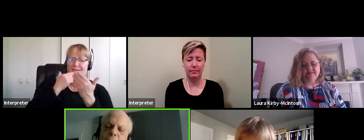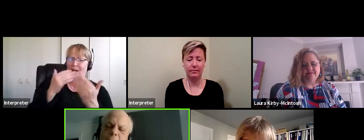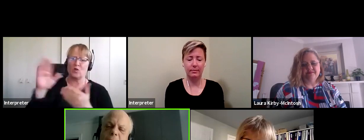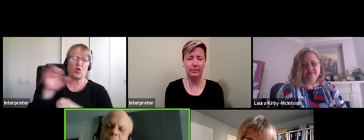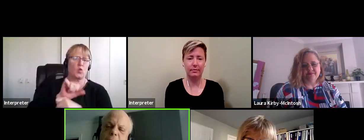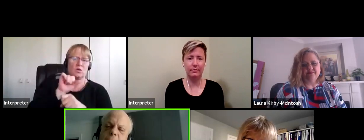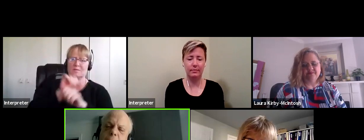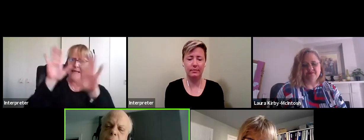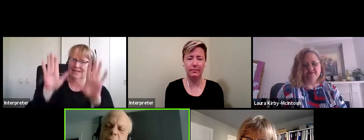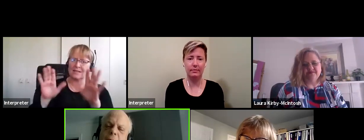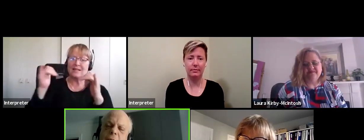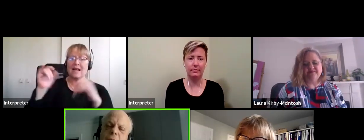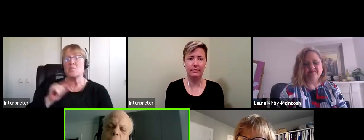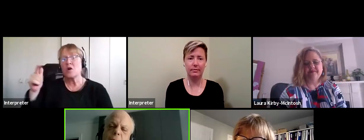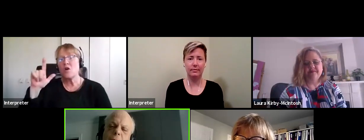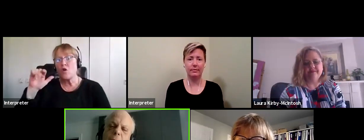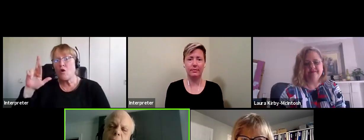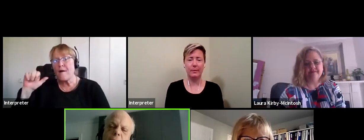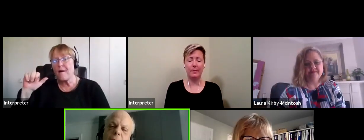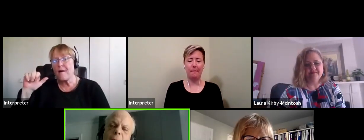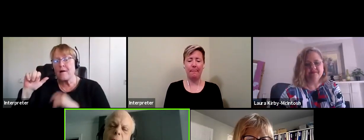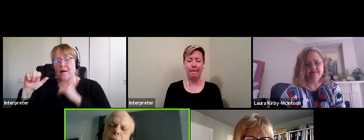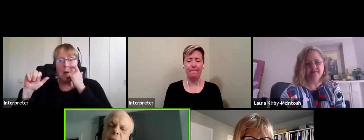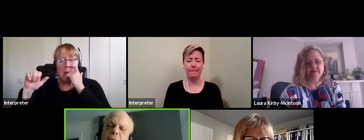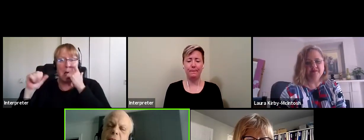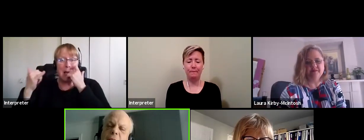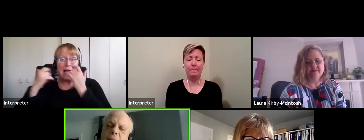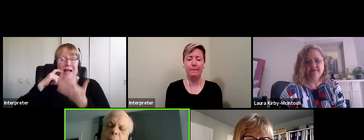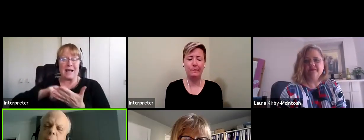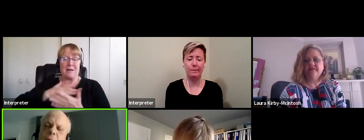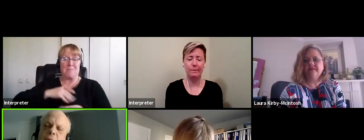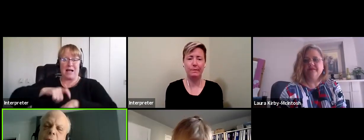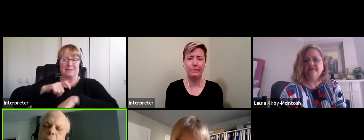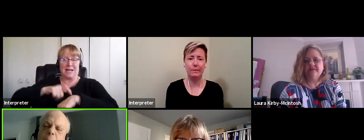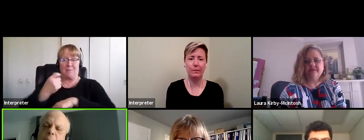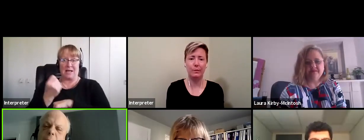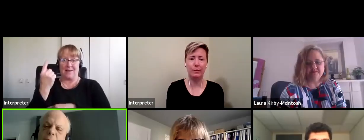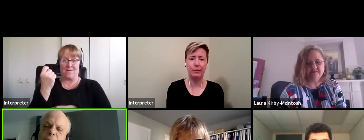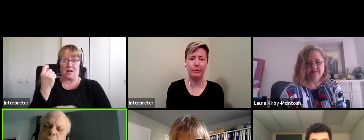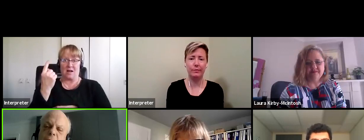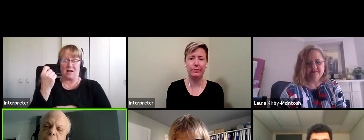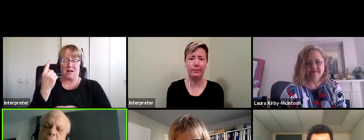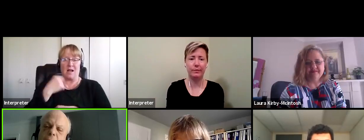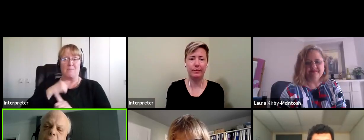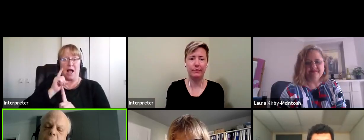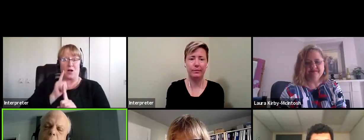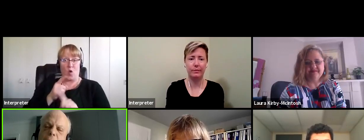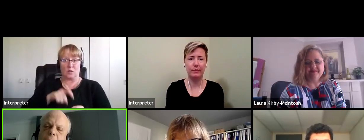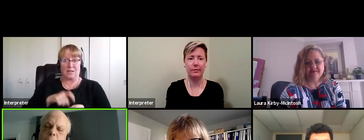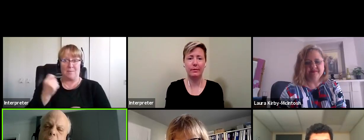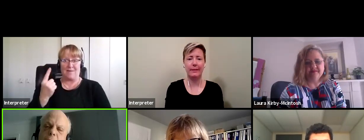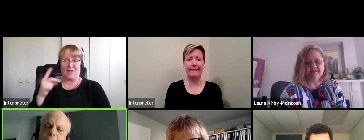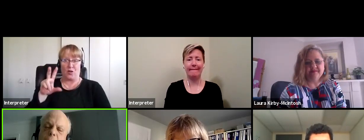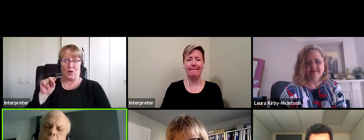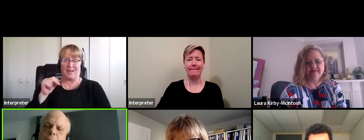you're doing. Back to you, Laura. And I just want to note, my watch says it's 11. We initially hoped that we would finish at 11:30. I'm